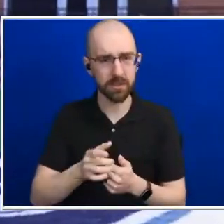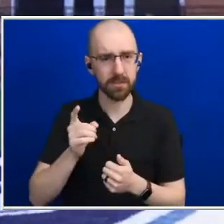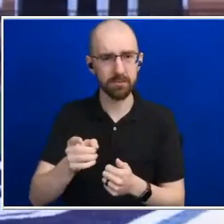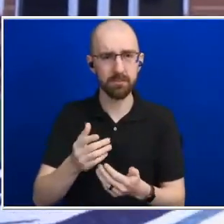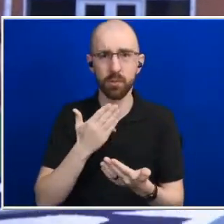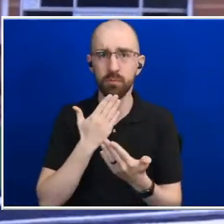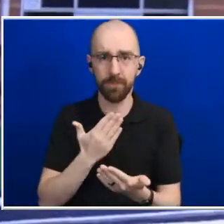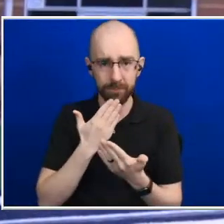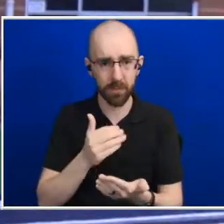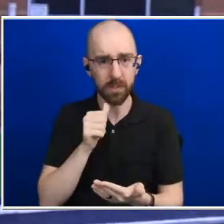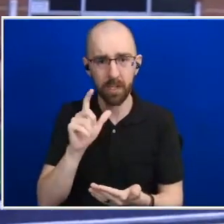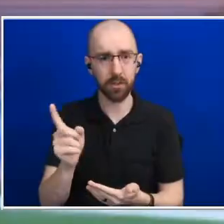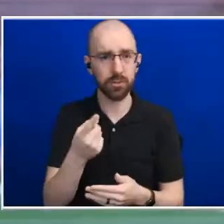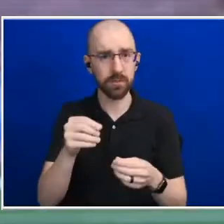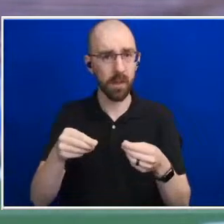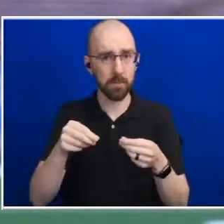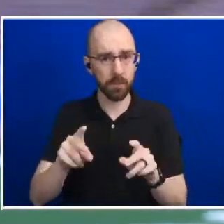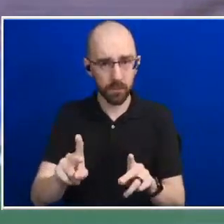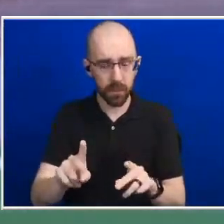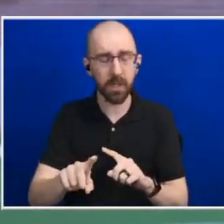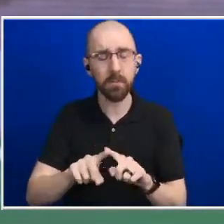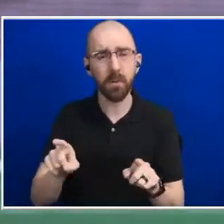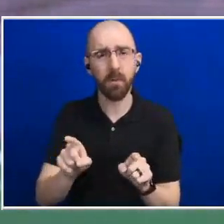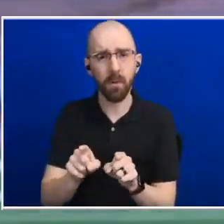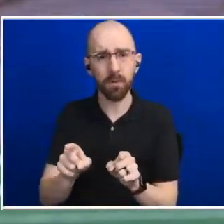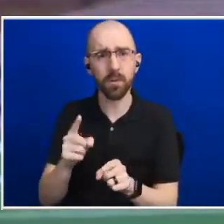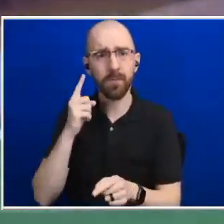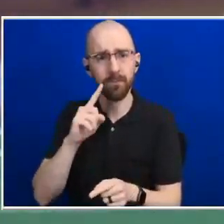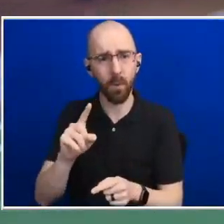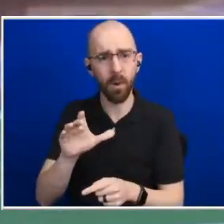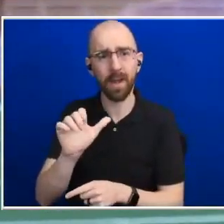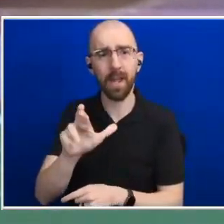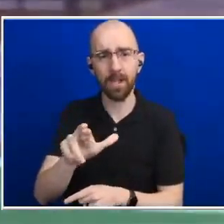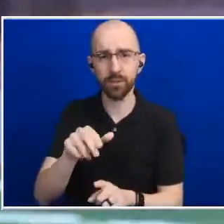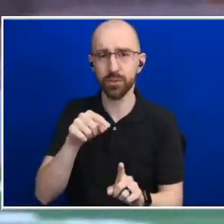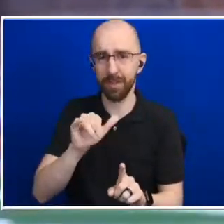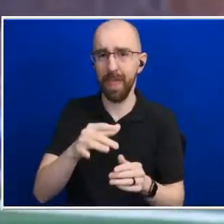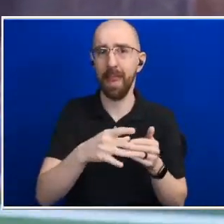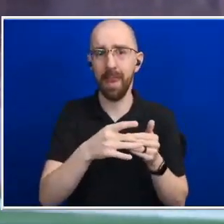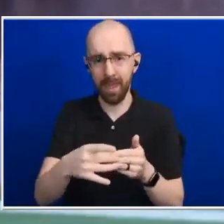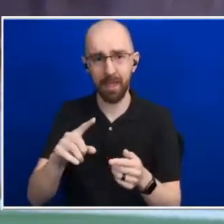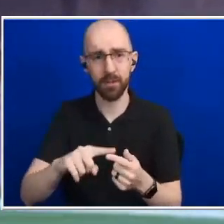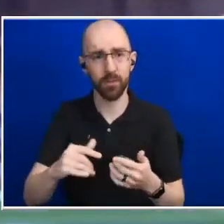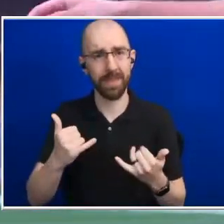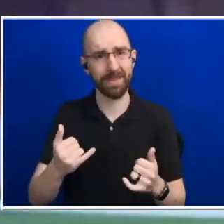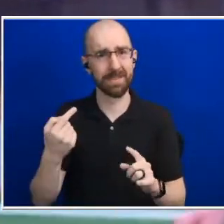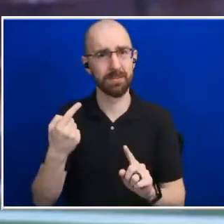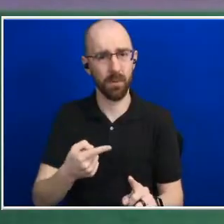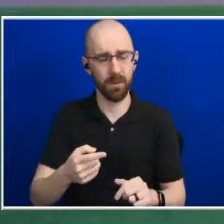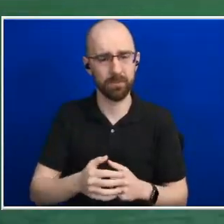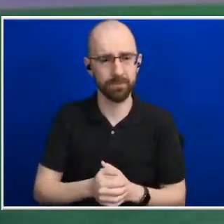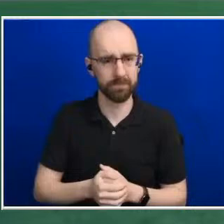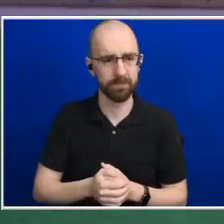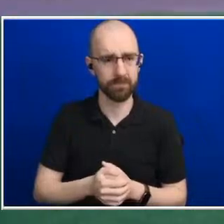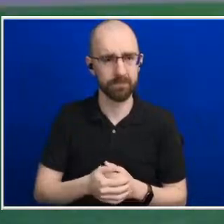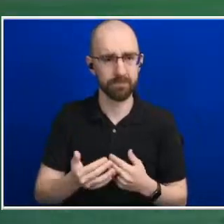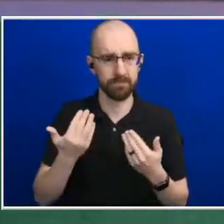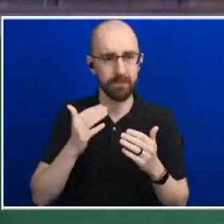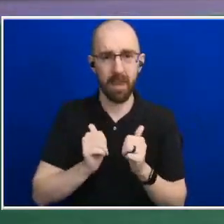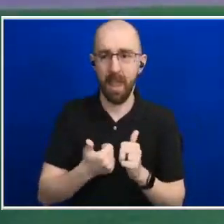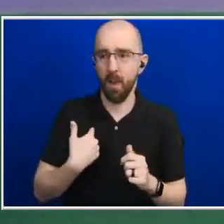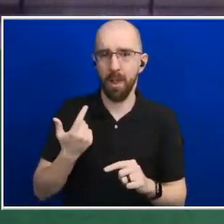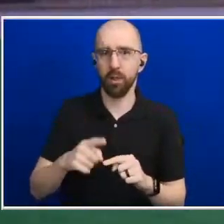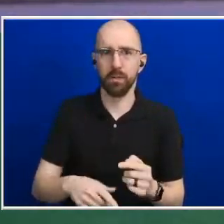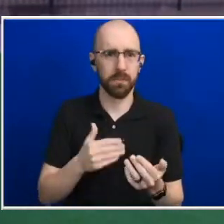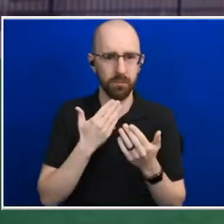the opportunity, but also for the cancer that led him to this point. I don't know how I couldn't be grateful for it. It's been my